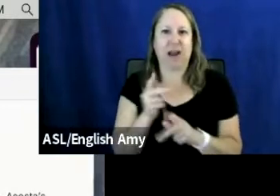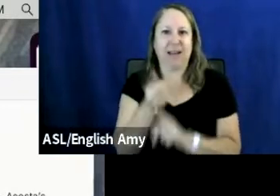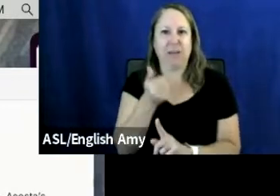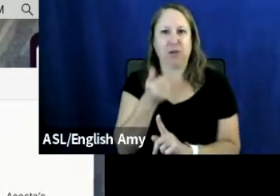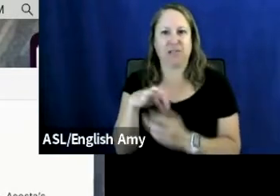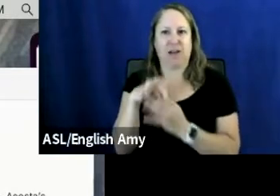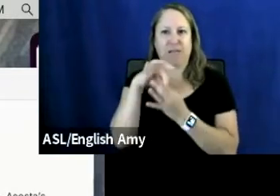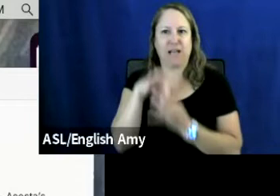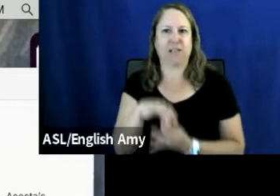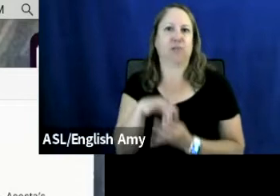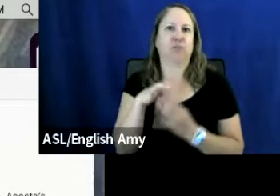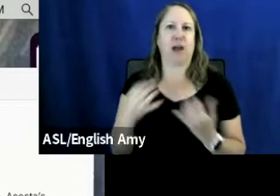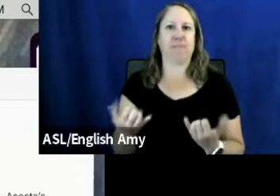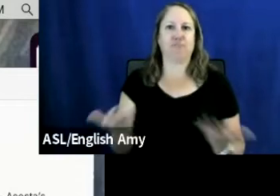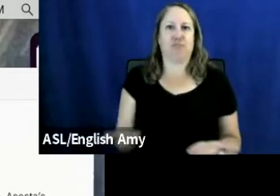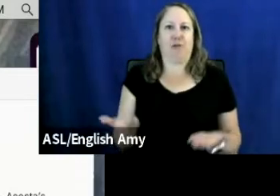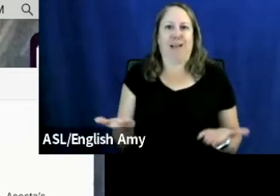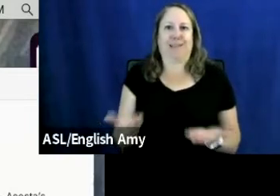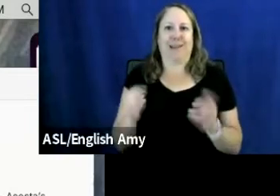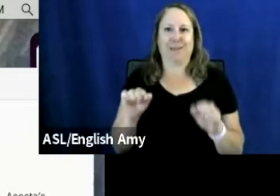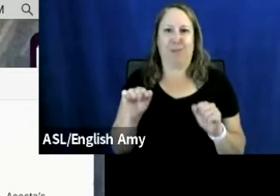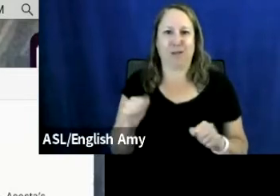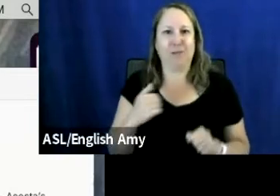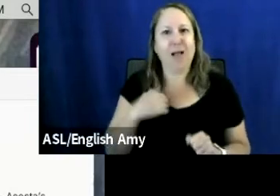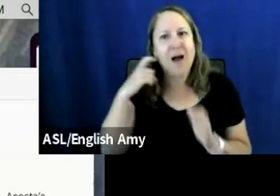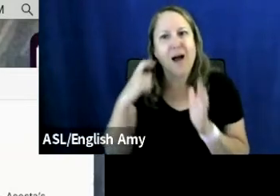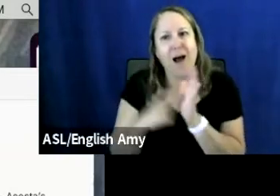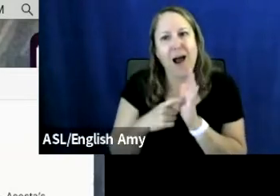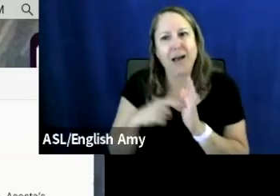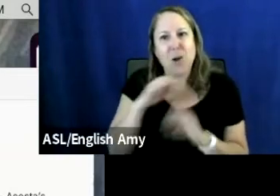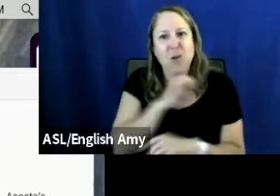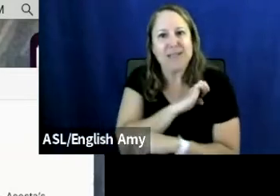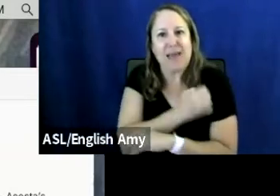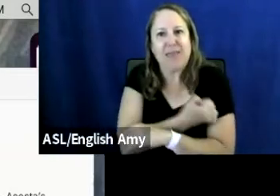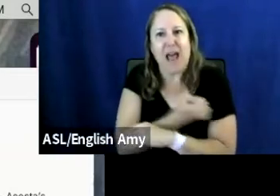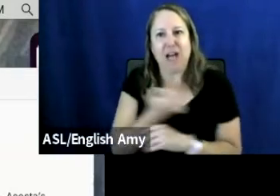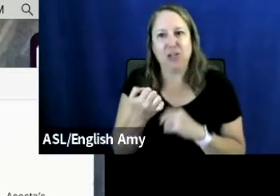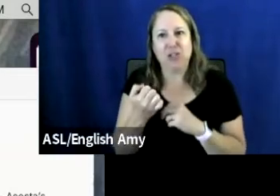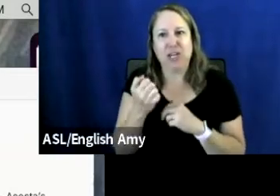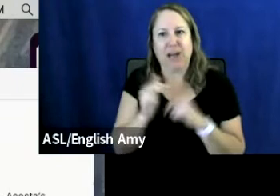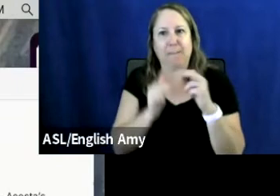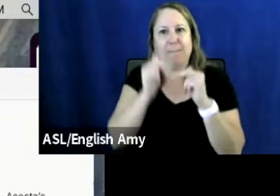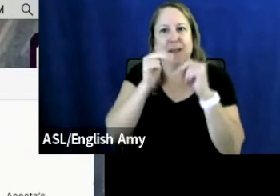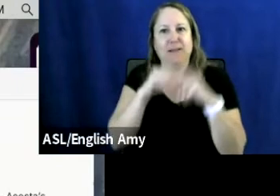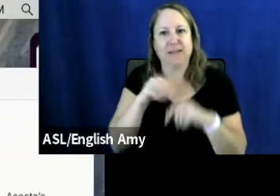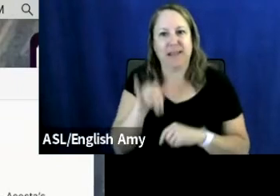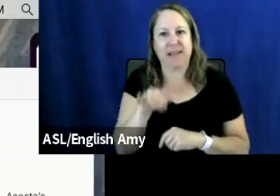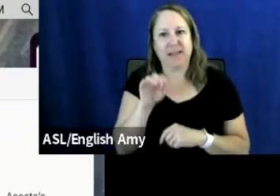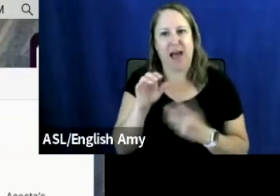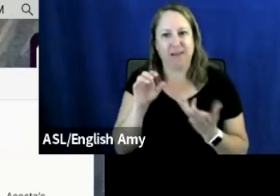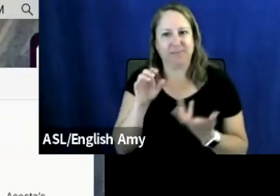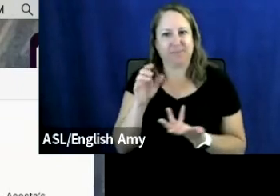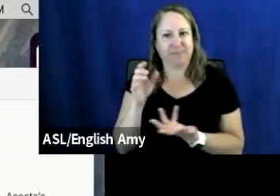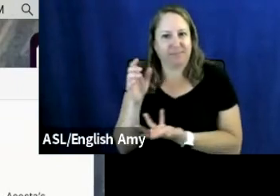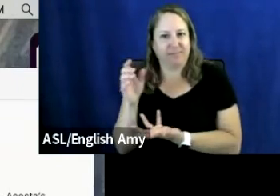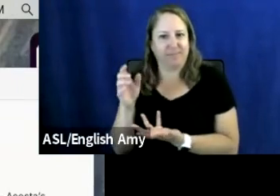you can. And like, I do notice like the energy kind of builds in that space, what I'm seeing, and